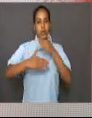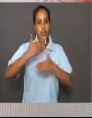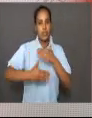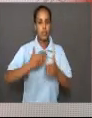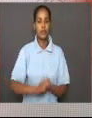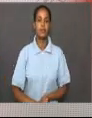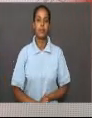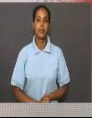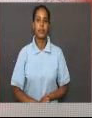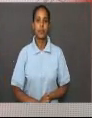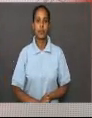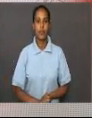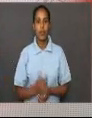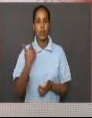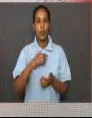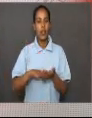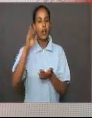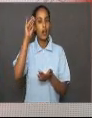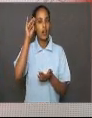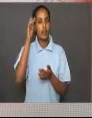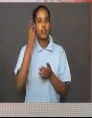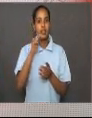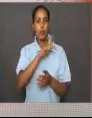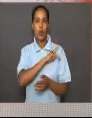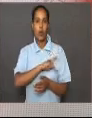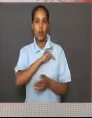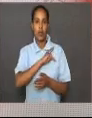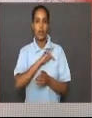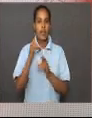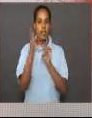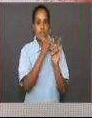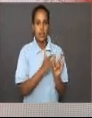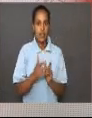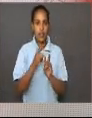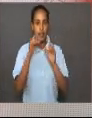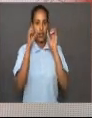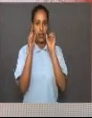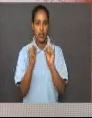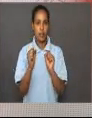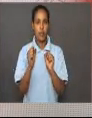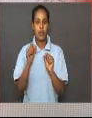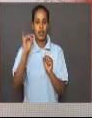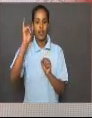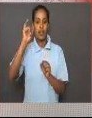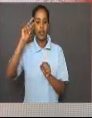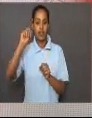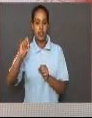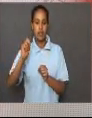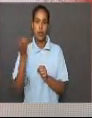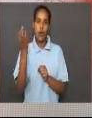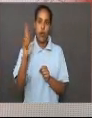processes. We learned the properties of a system can be intensive